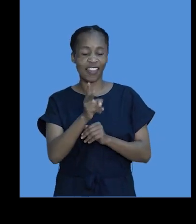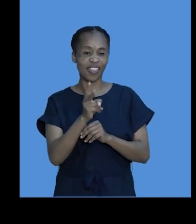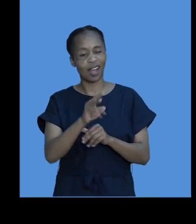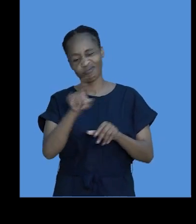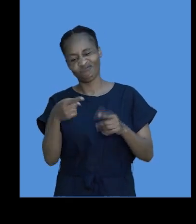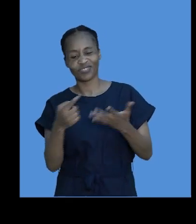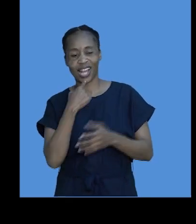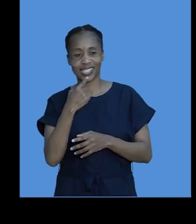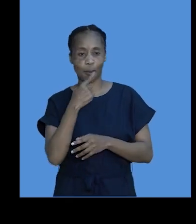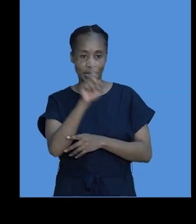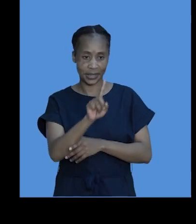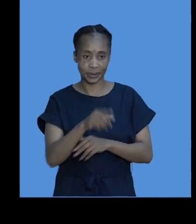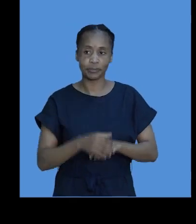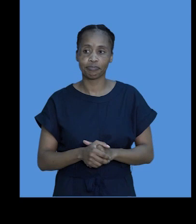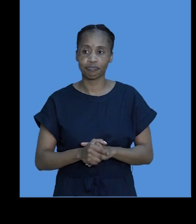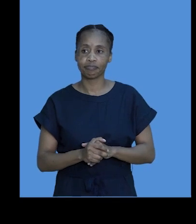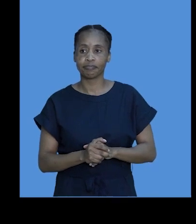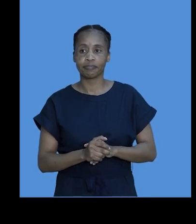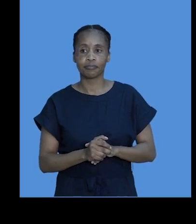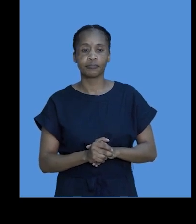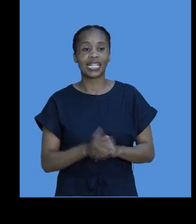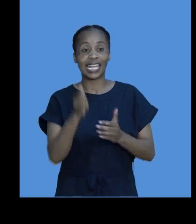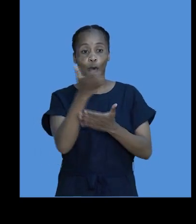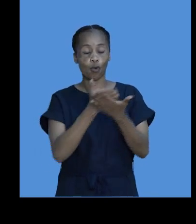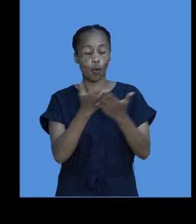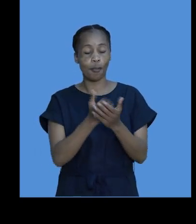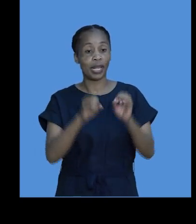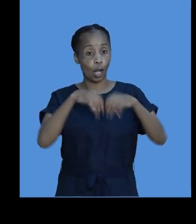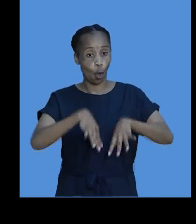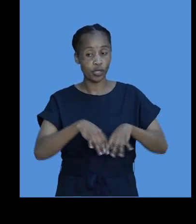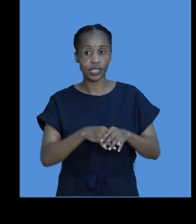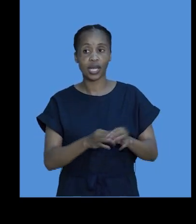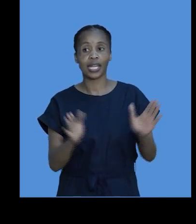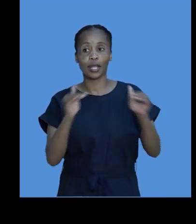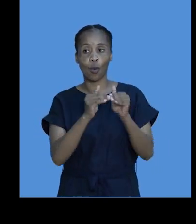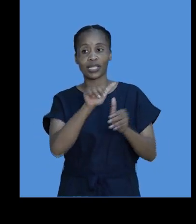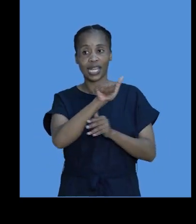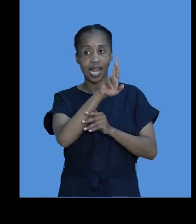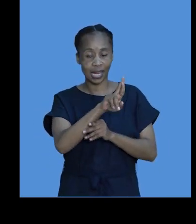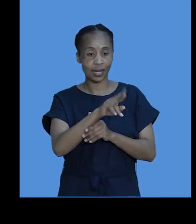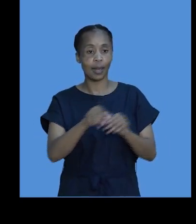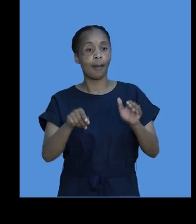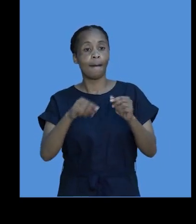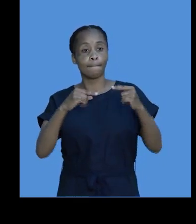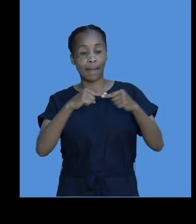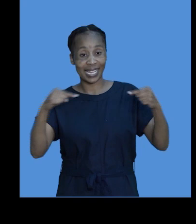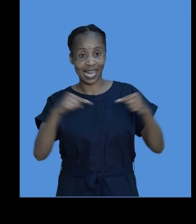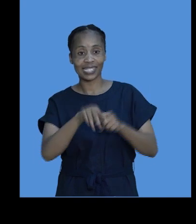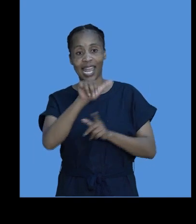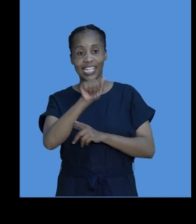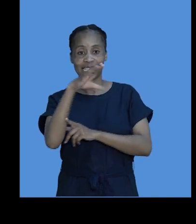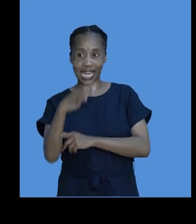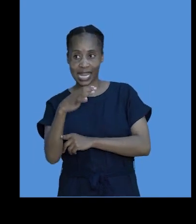There is the graph still. The other method, or the alternative answer, says, right? Economic loss equals to